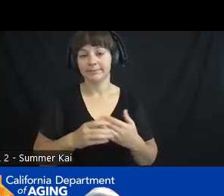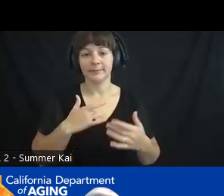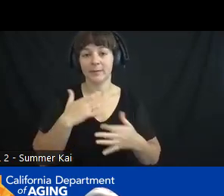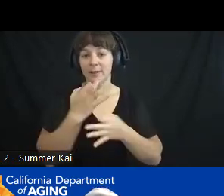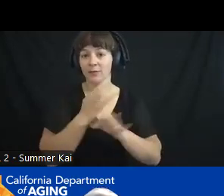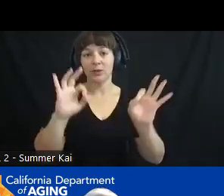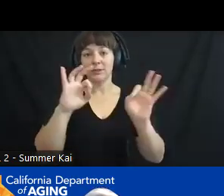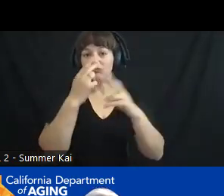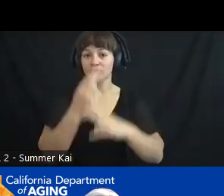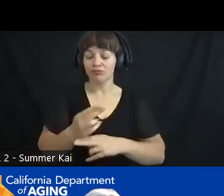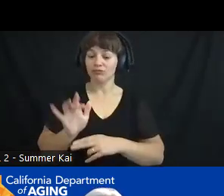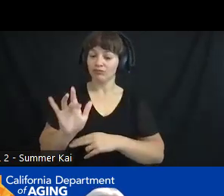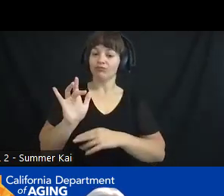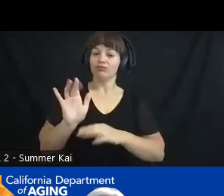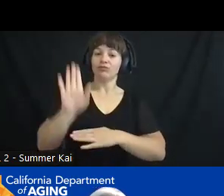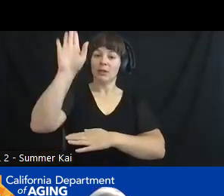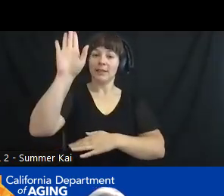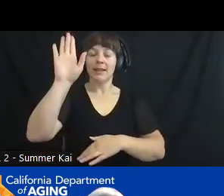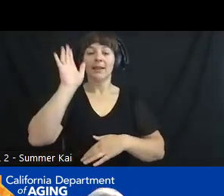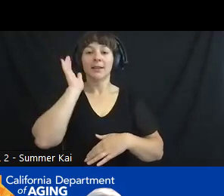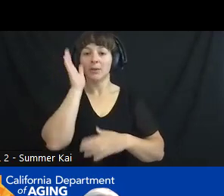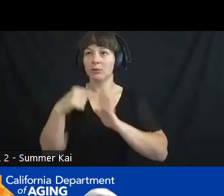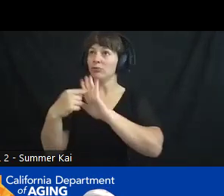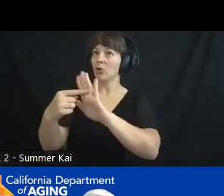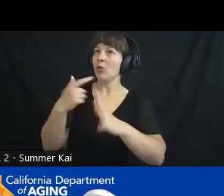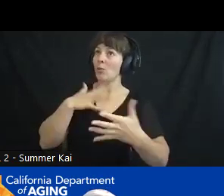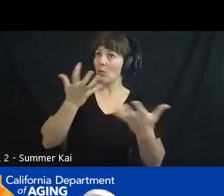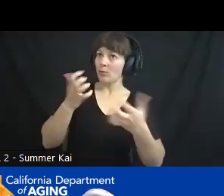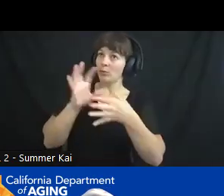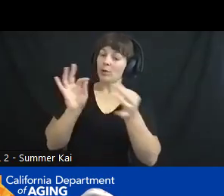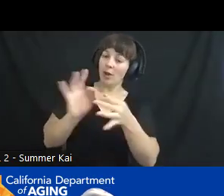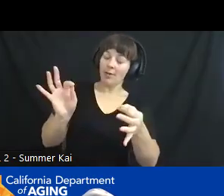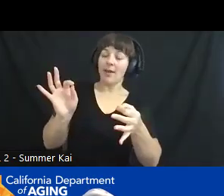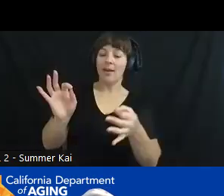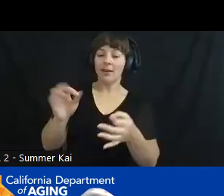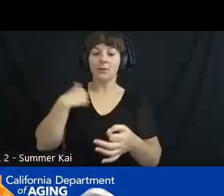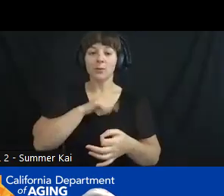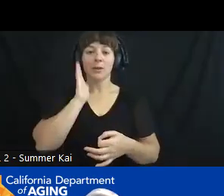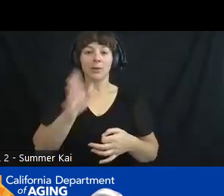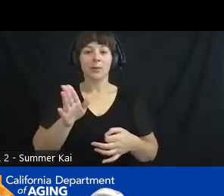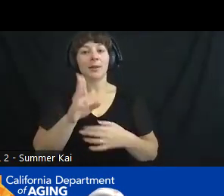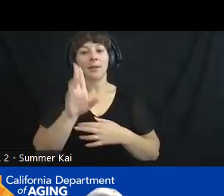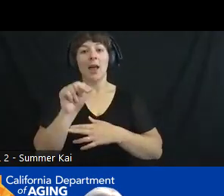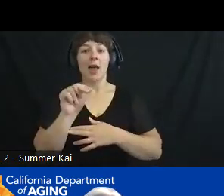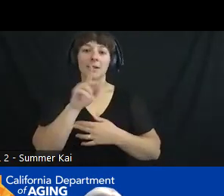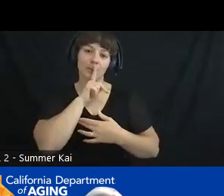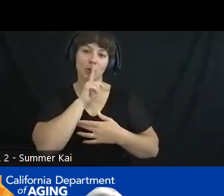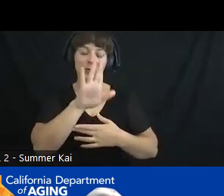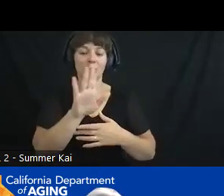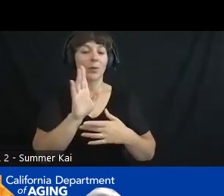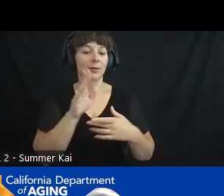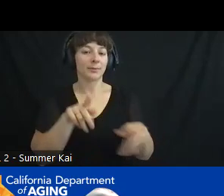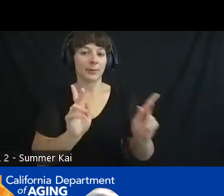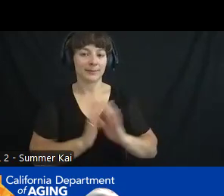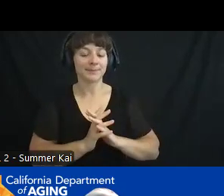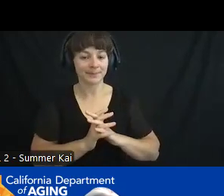click on that. It will indicate to us that you would like to leave a comment, and we will unmute your line. Please note that